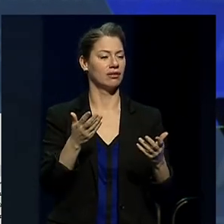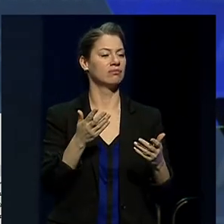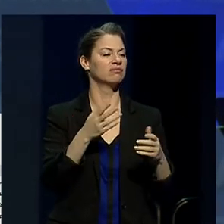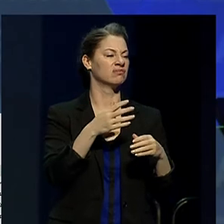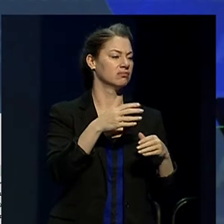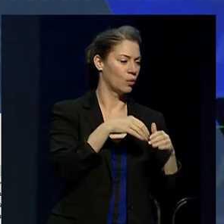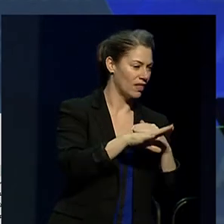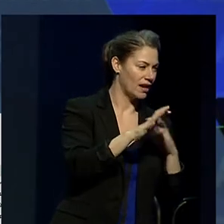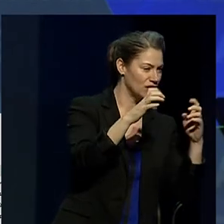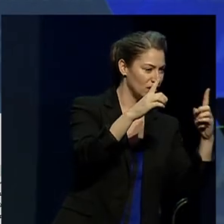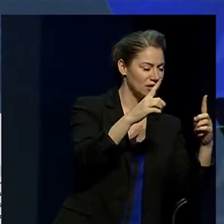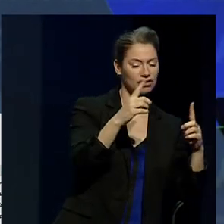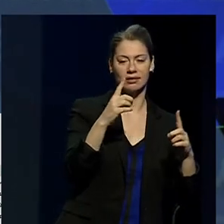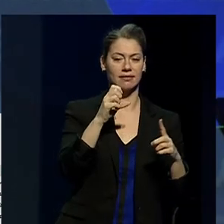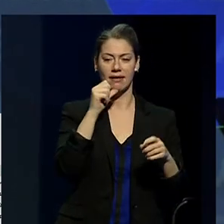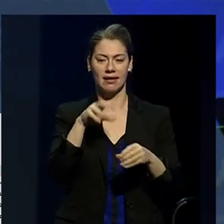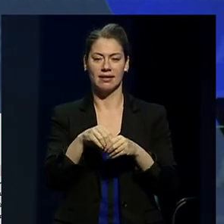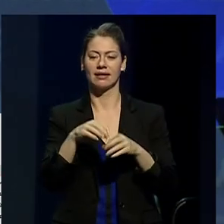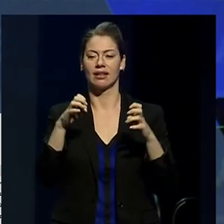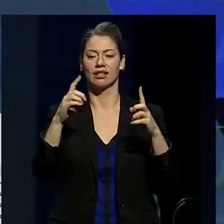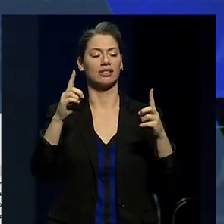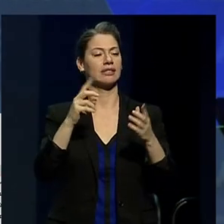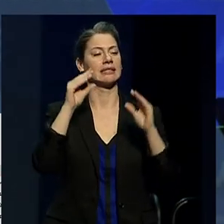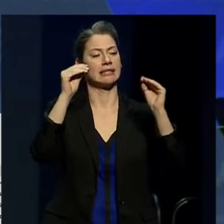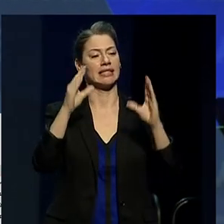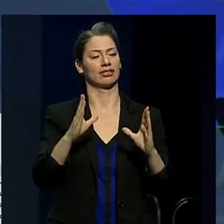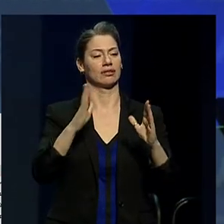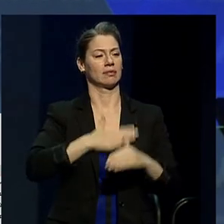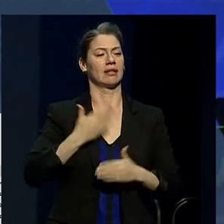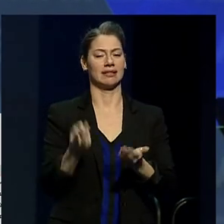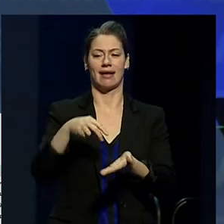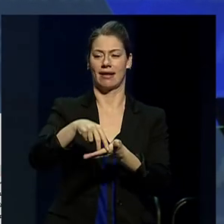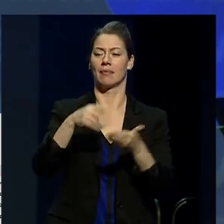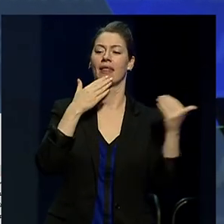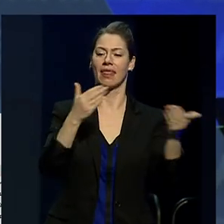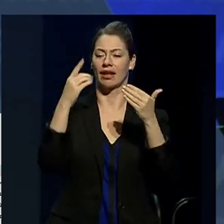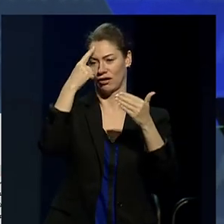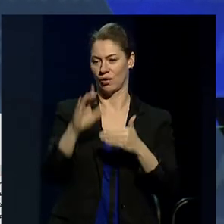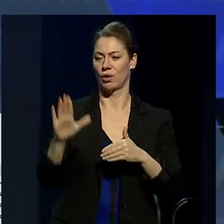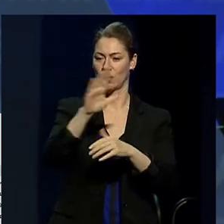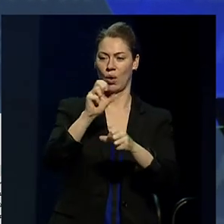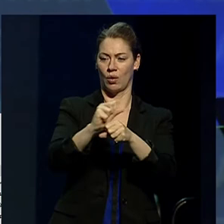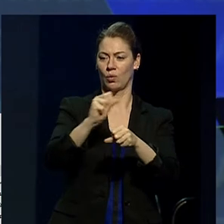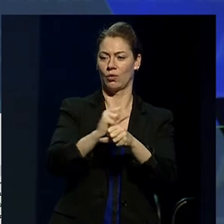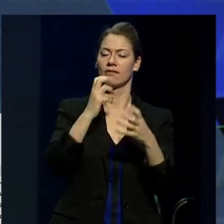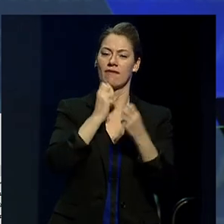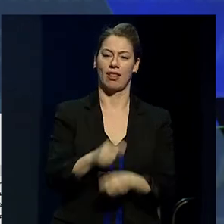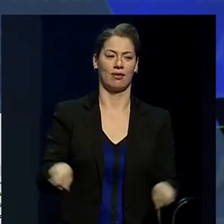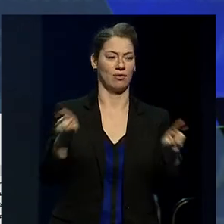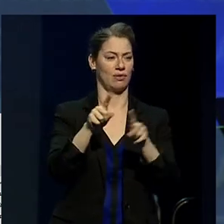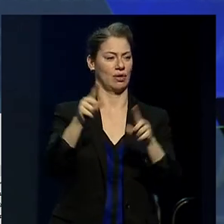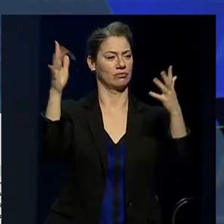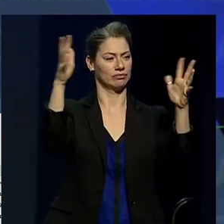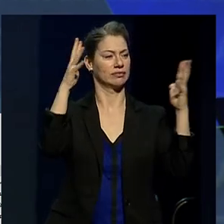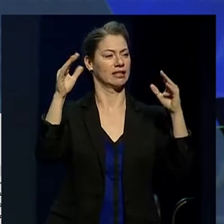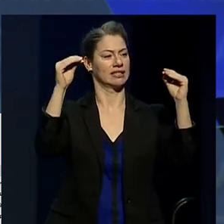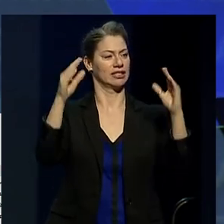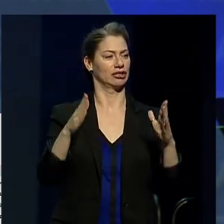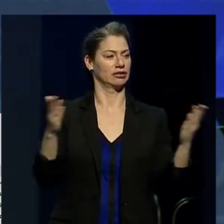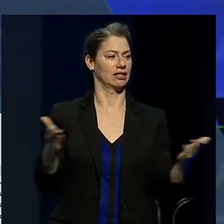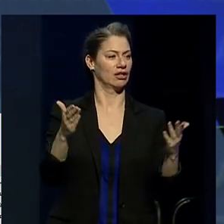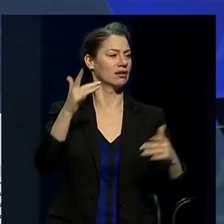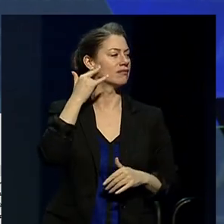we're all on that same team. Let's have our teachers stand up and thank them for their valiant work day in and day out. The teachers of California.